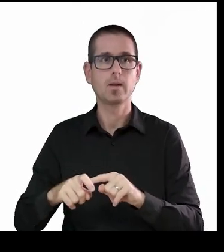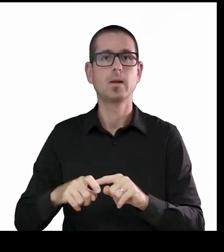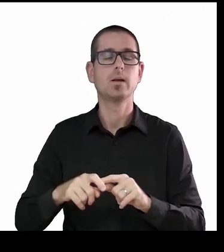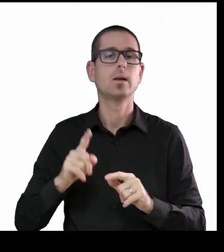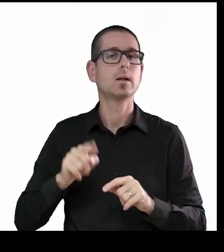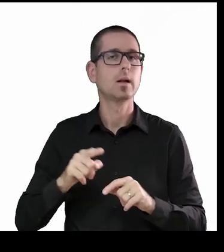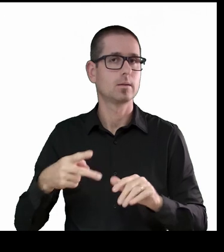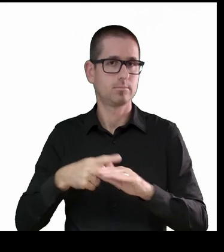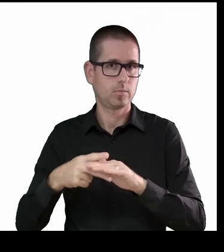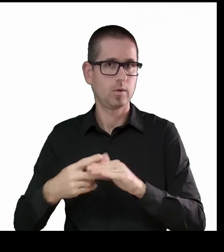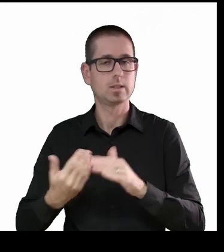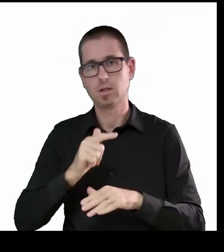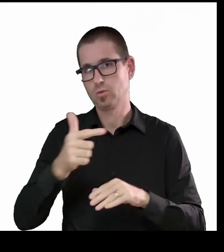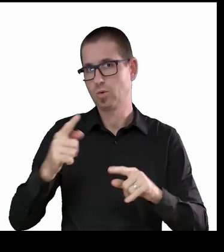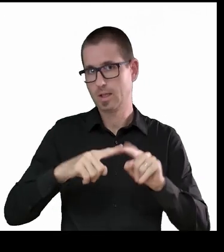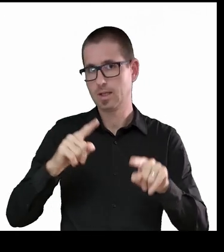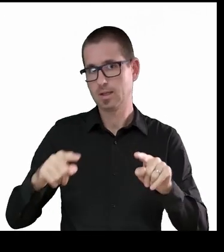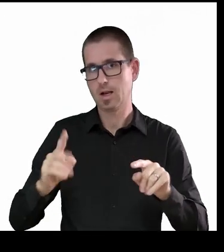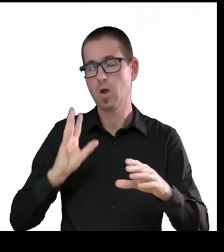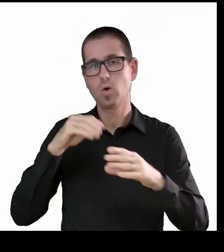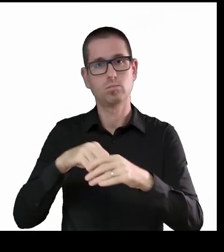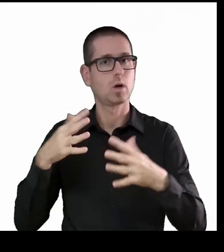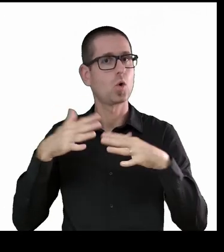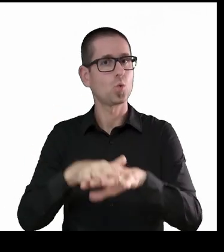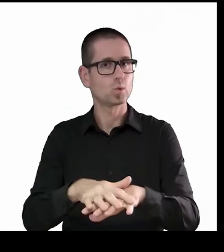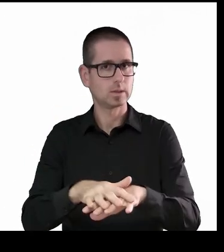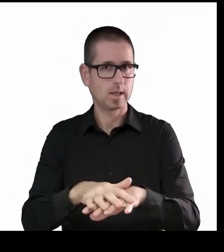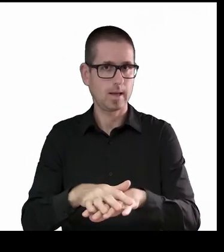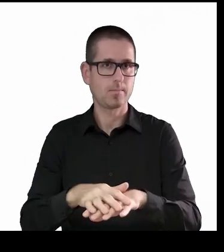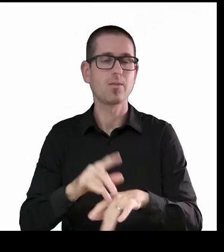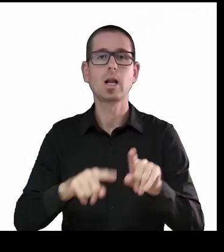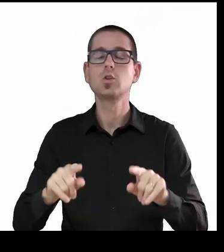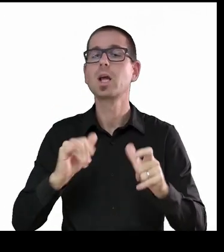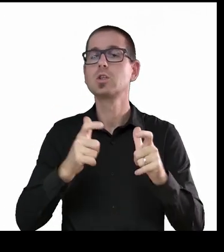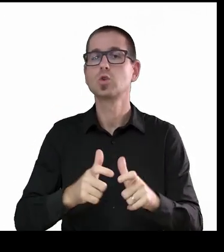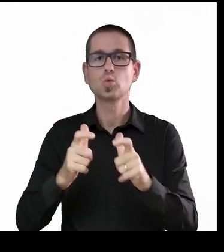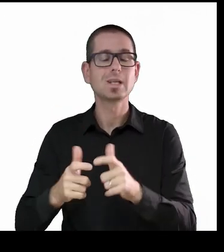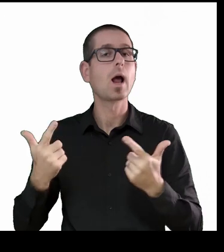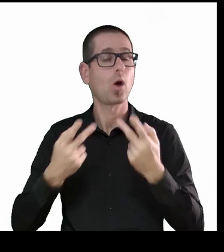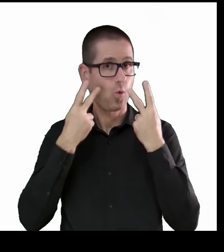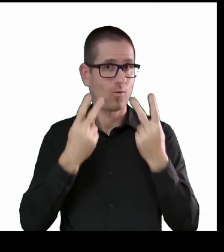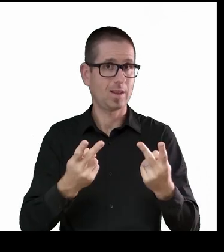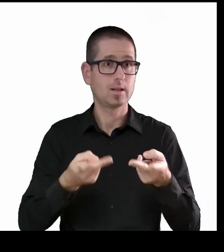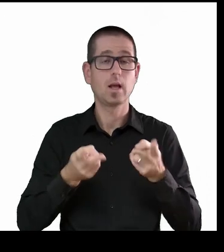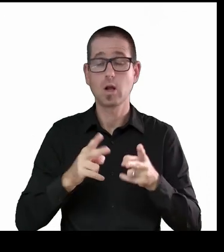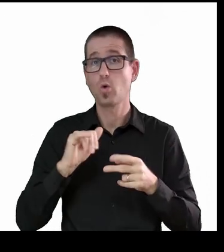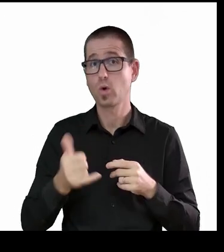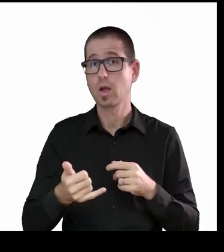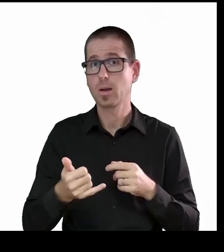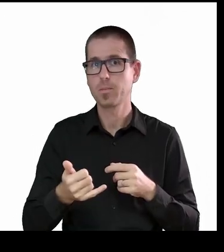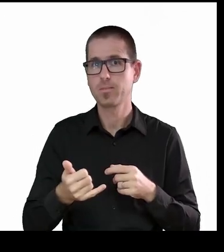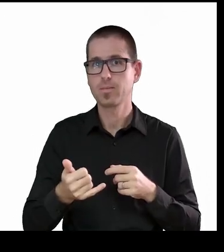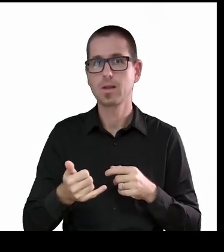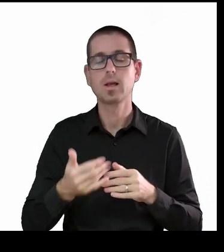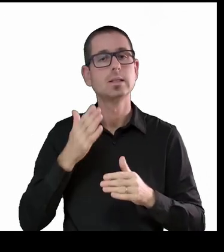for the development of the digital inclusion for the high educational institutions. So you can see how is the